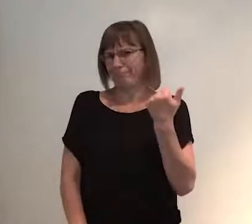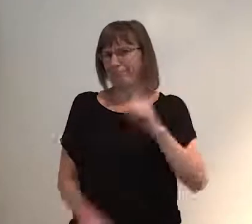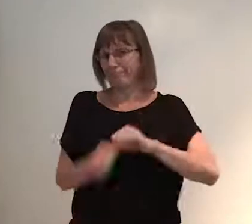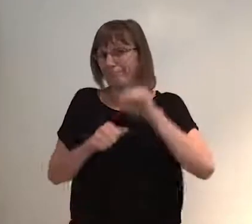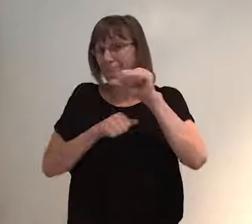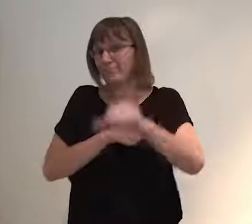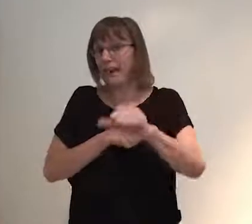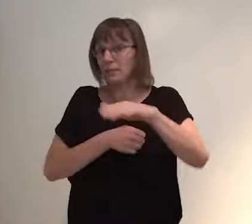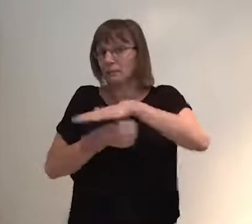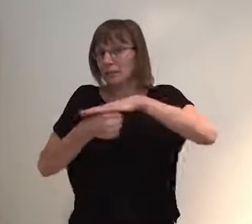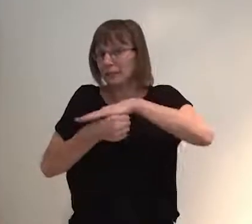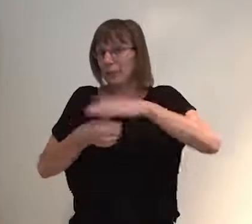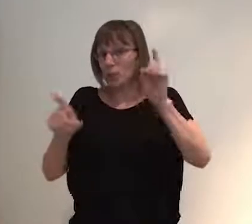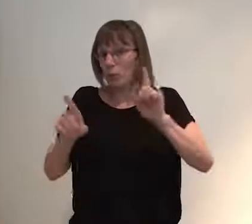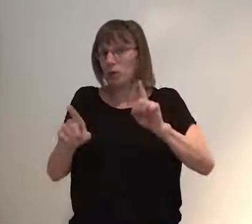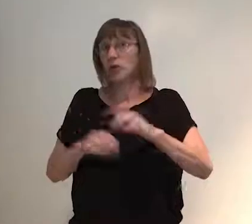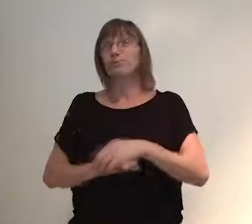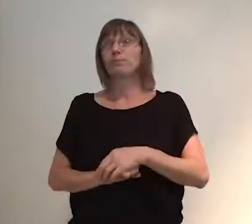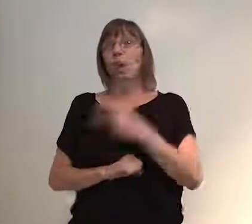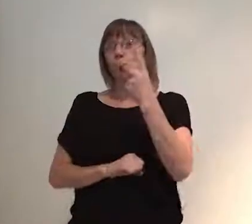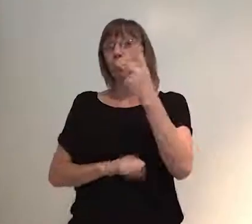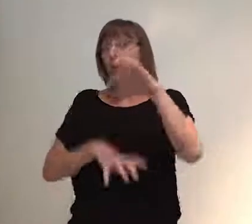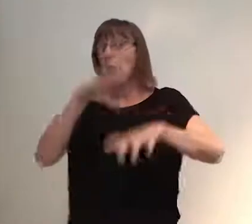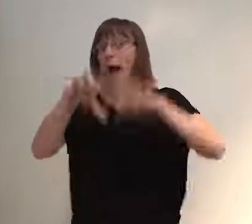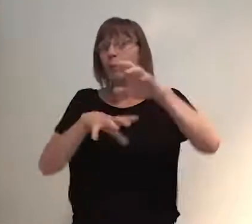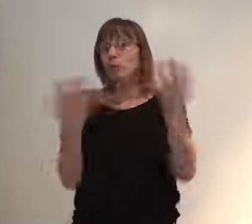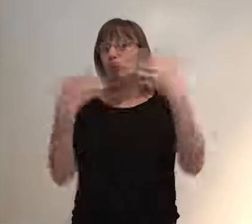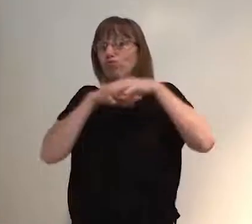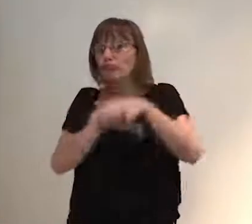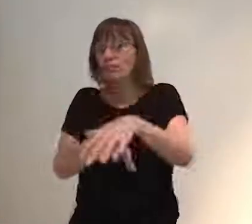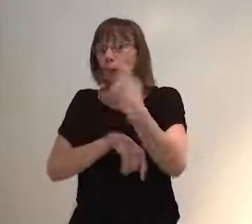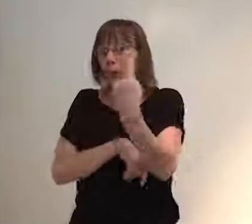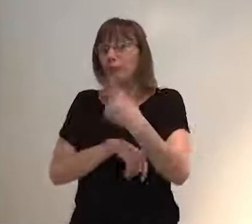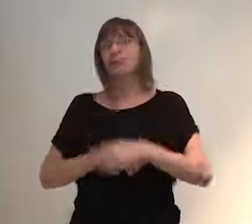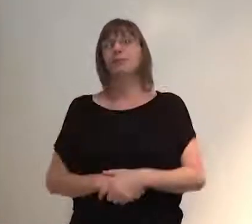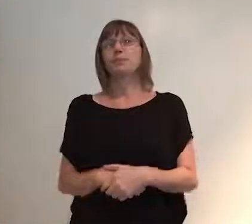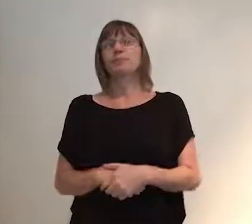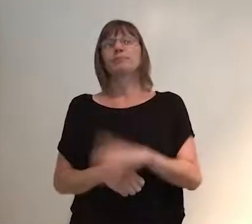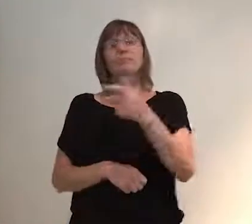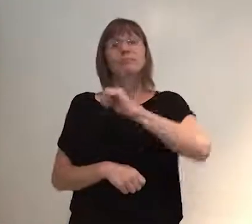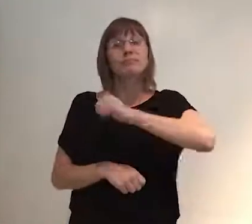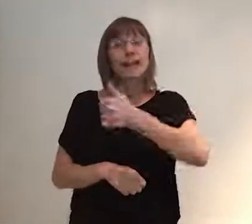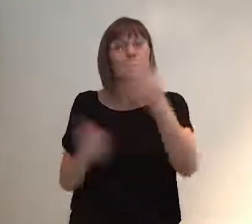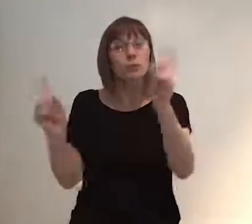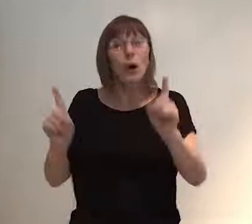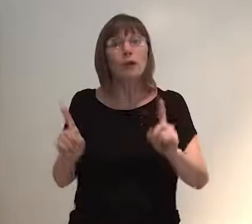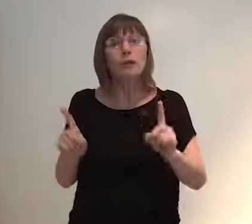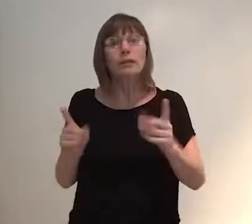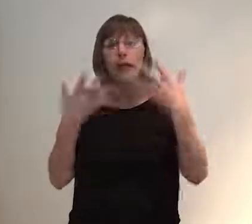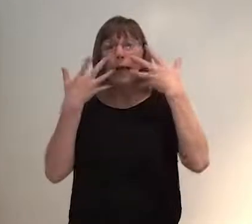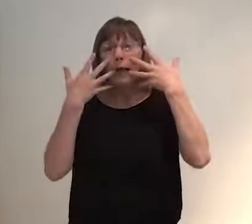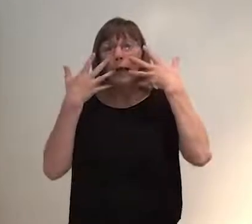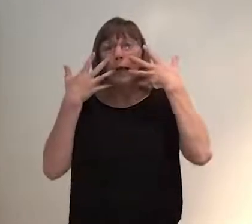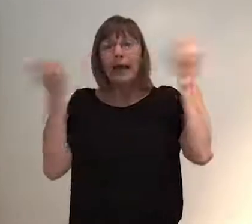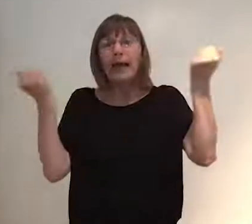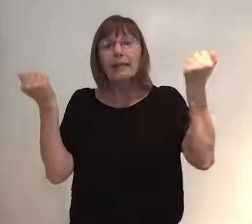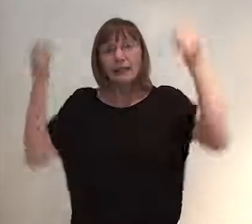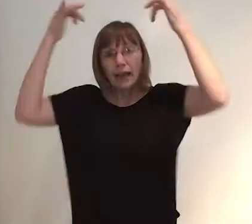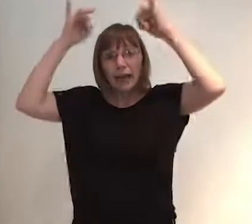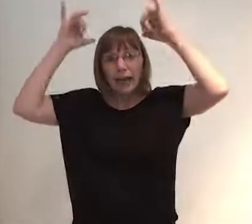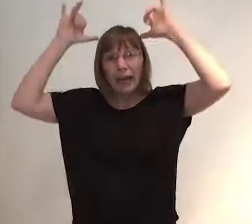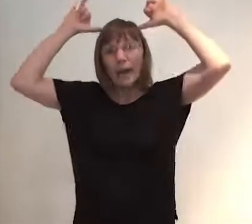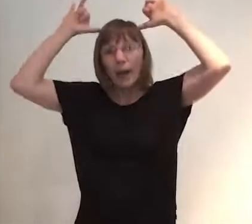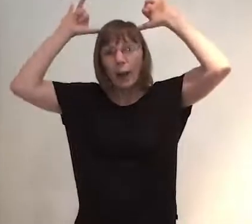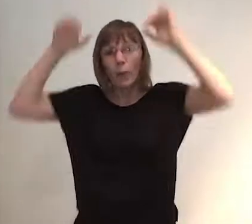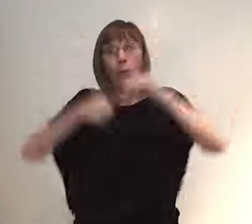Lovely. Next, we go into our next pose, and this is two animals put into one. So our next pose is called